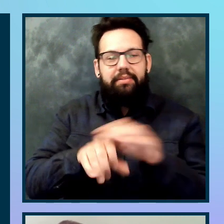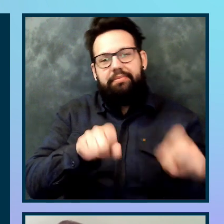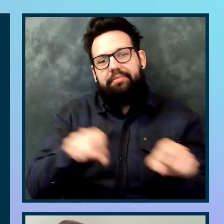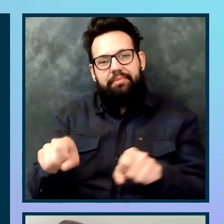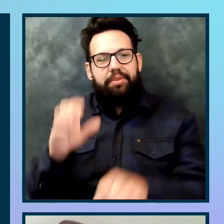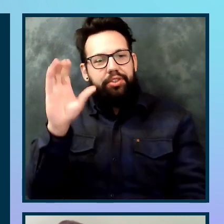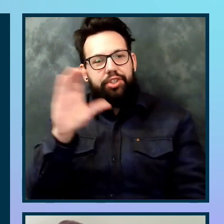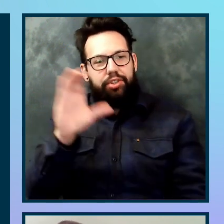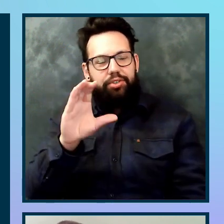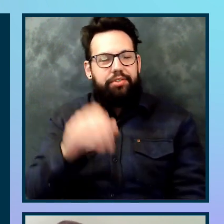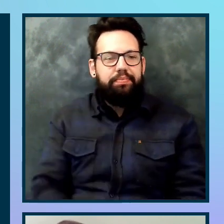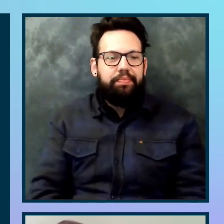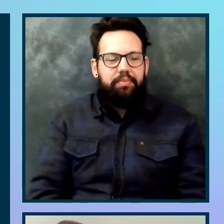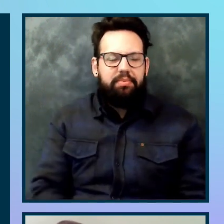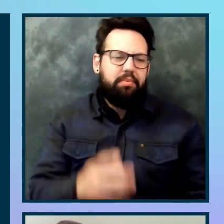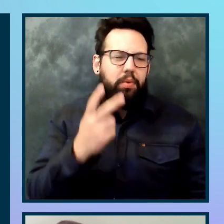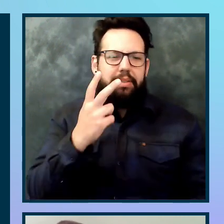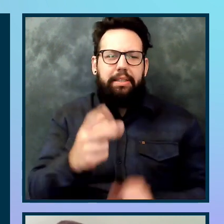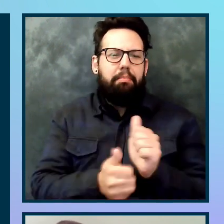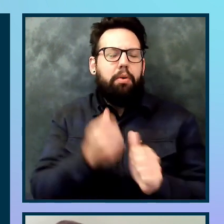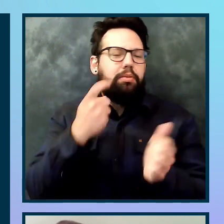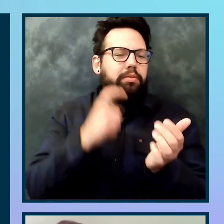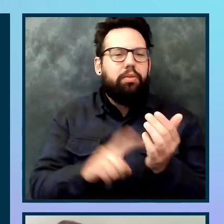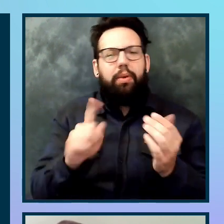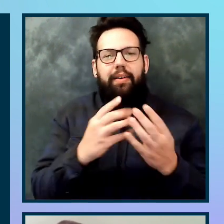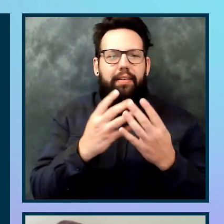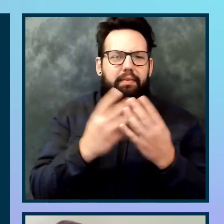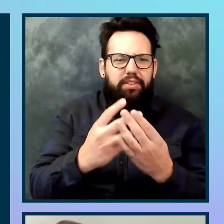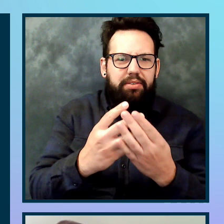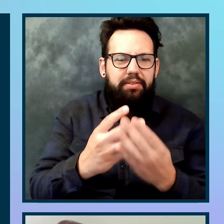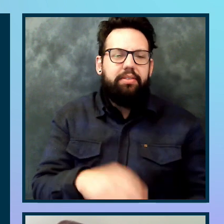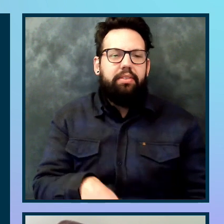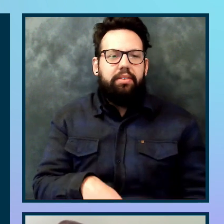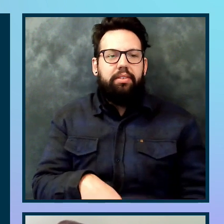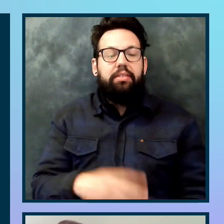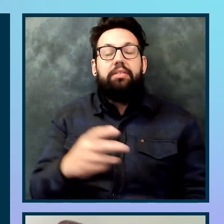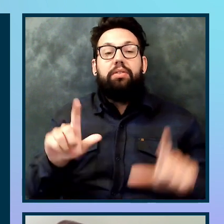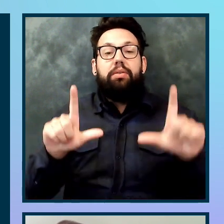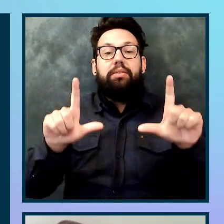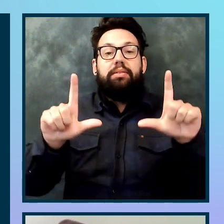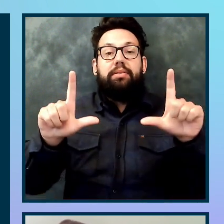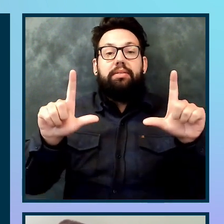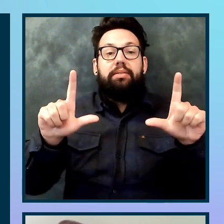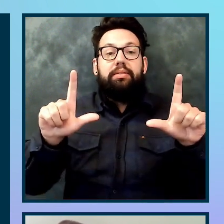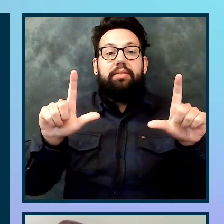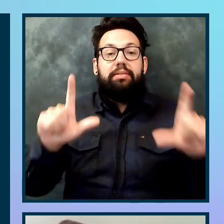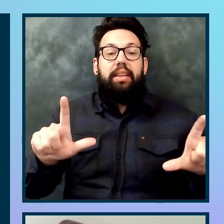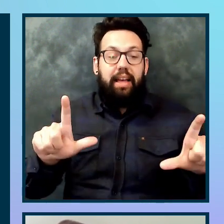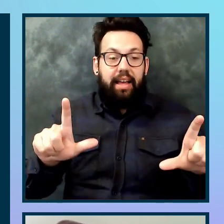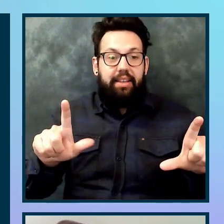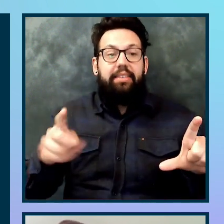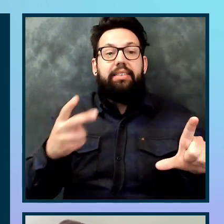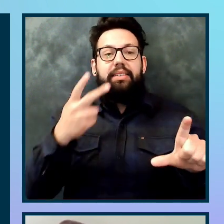filters. So pictured here on the slide, you can see we have our main dashboard